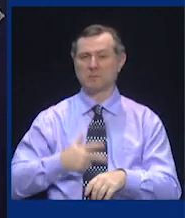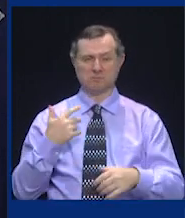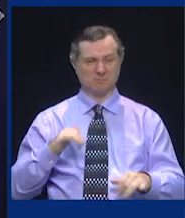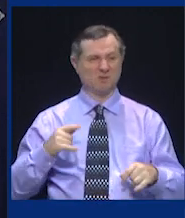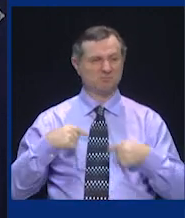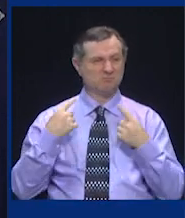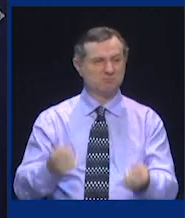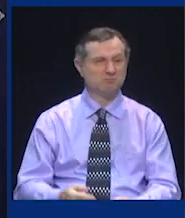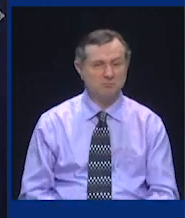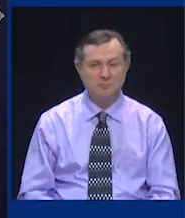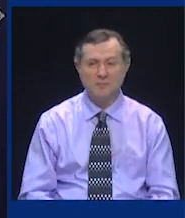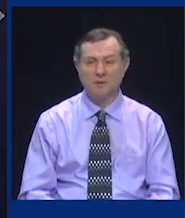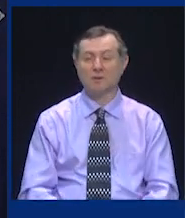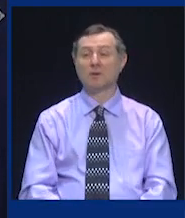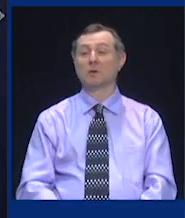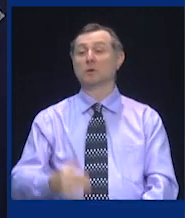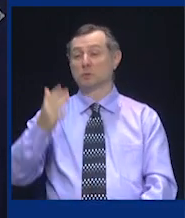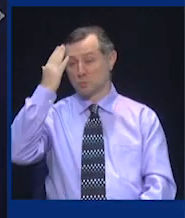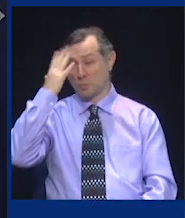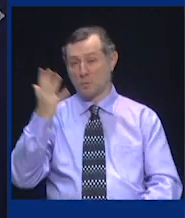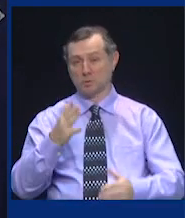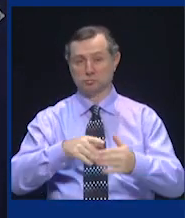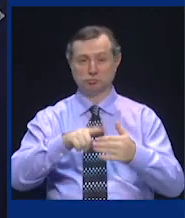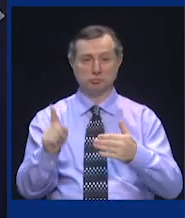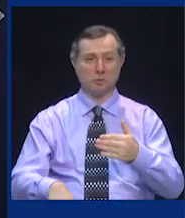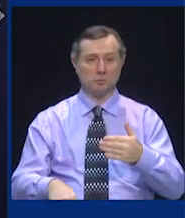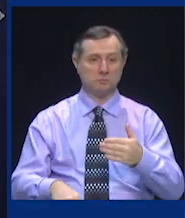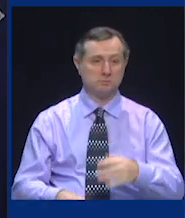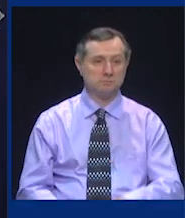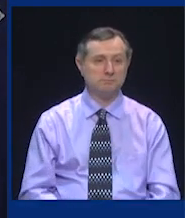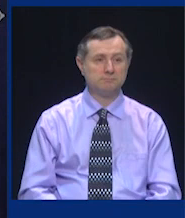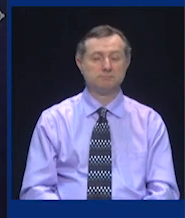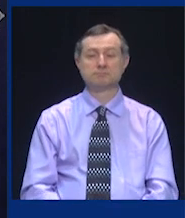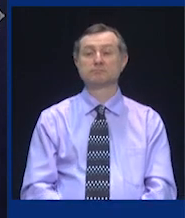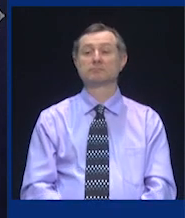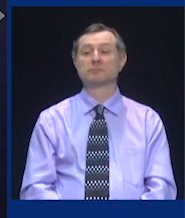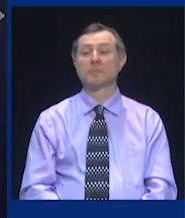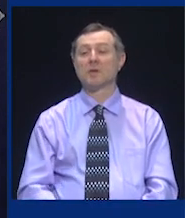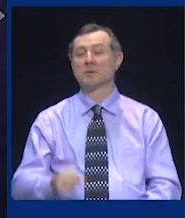You know how the movie ends. Be smart.